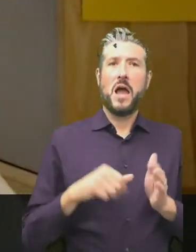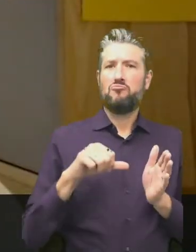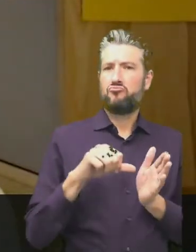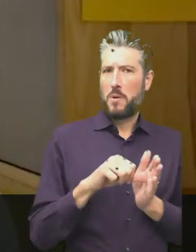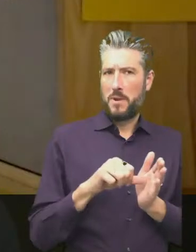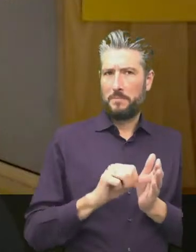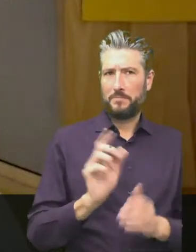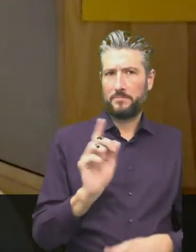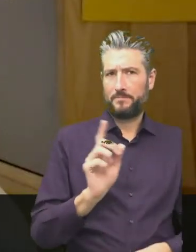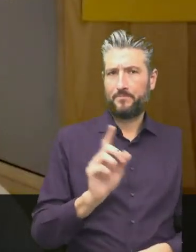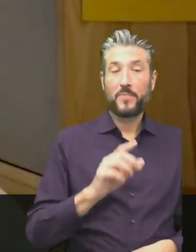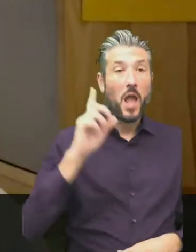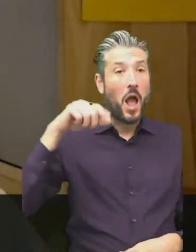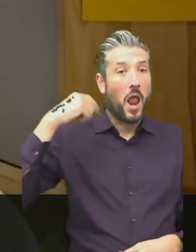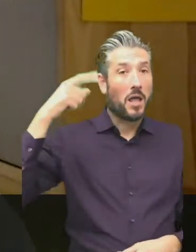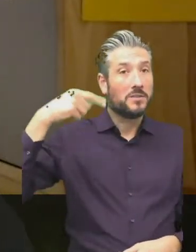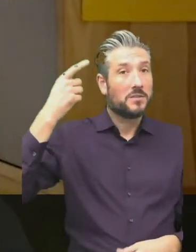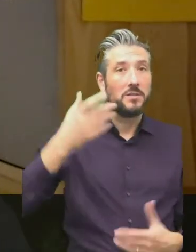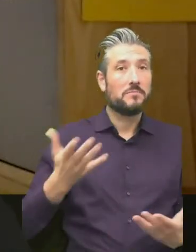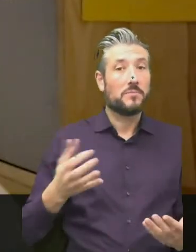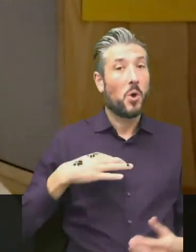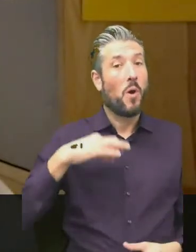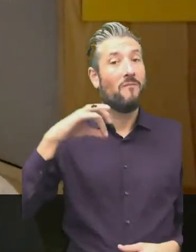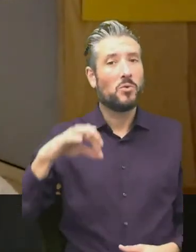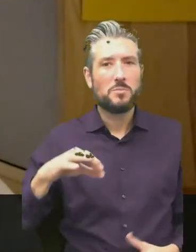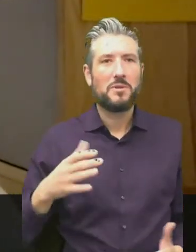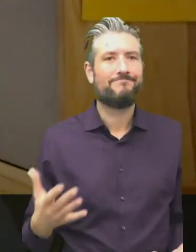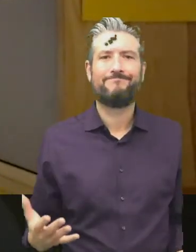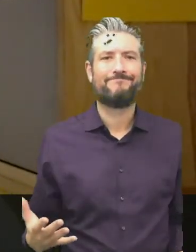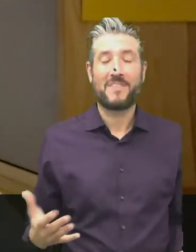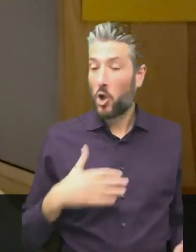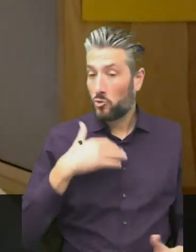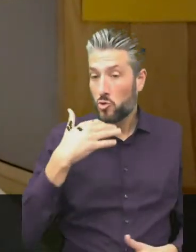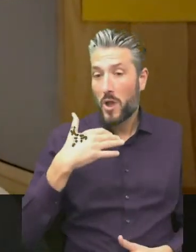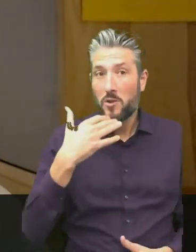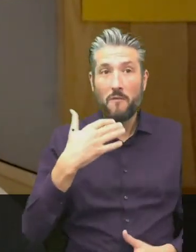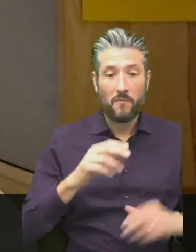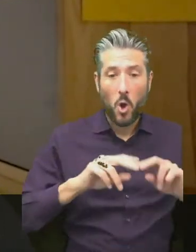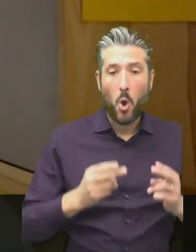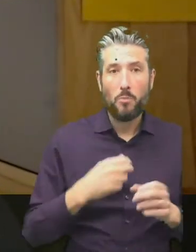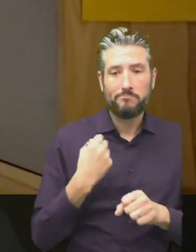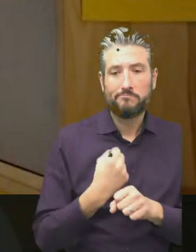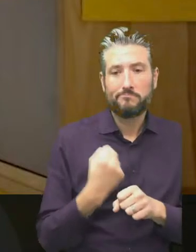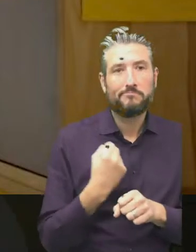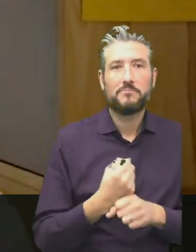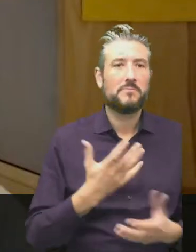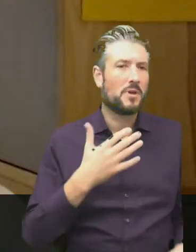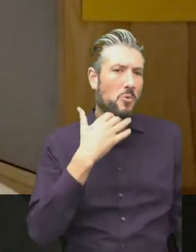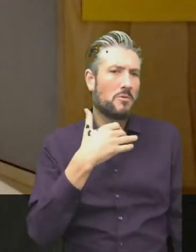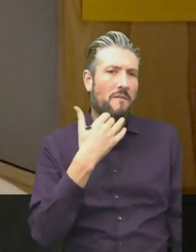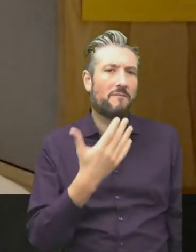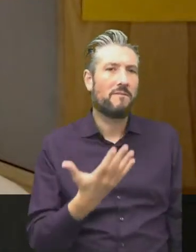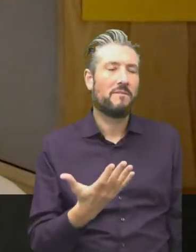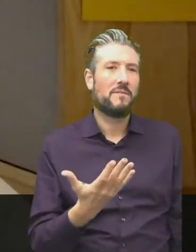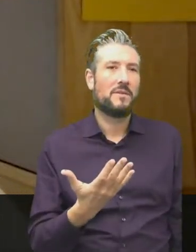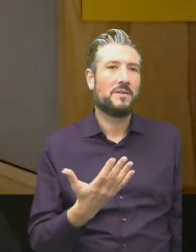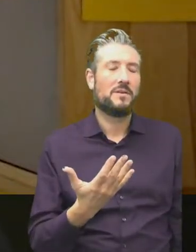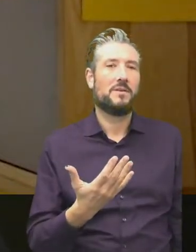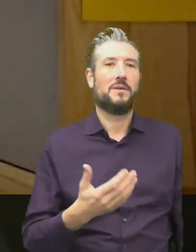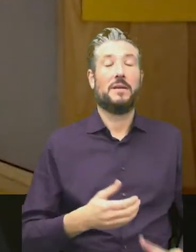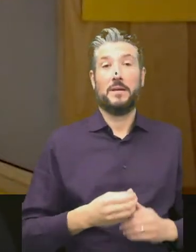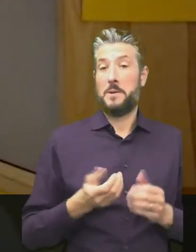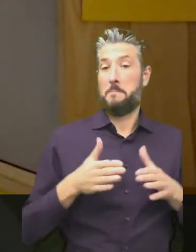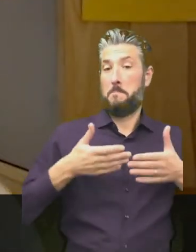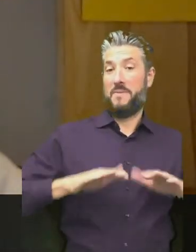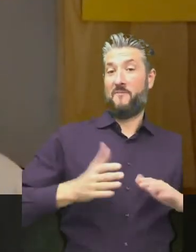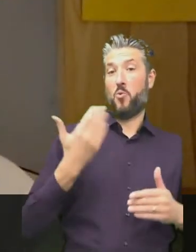enough homes being built. Prior to the 2016 election, the mayor promised that he would ensure